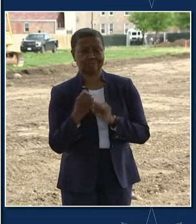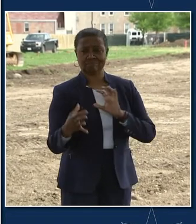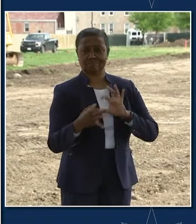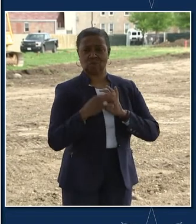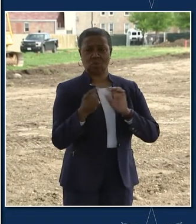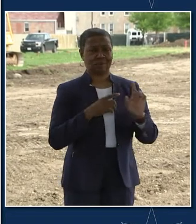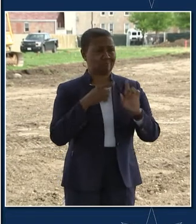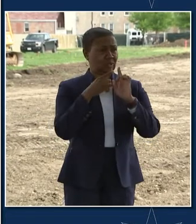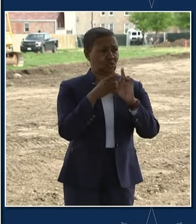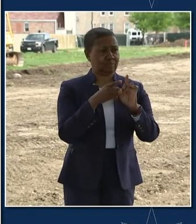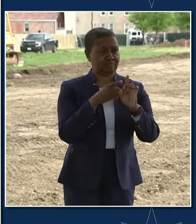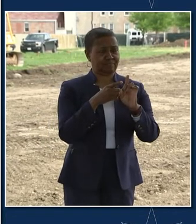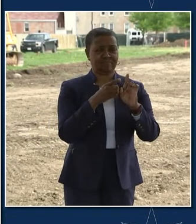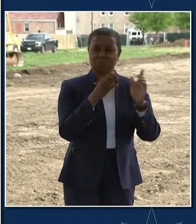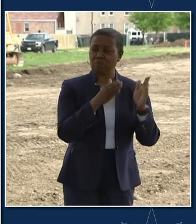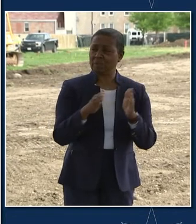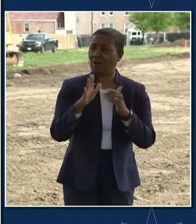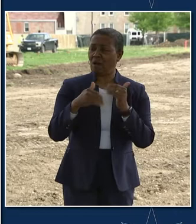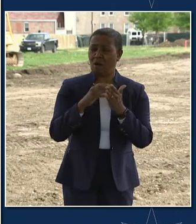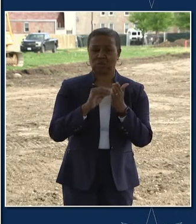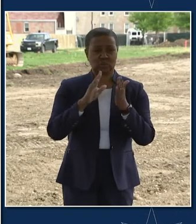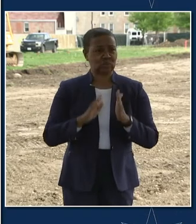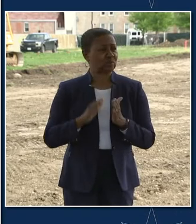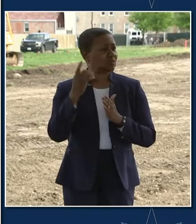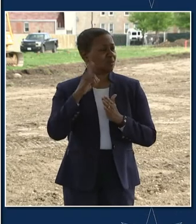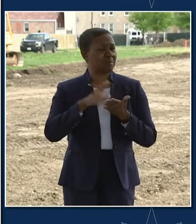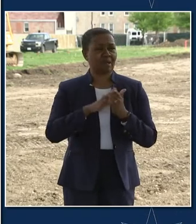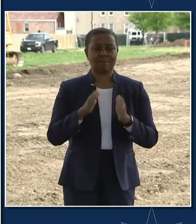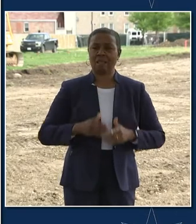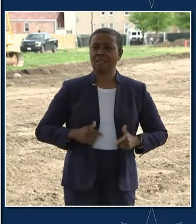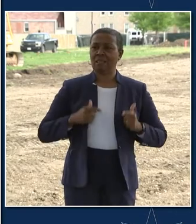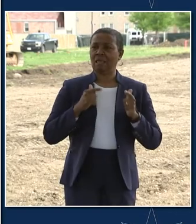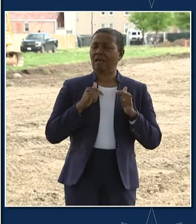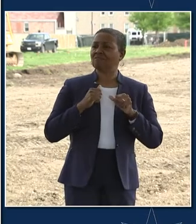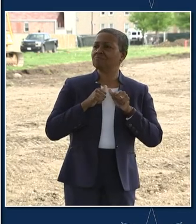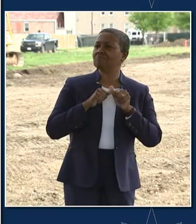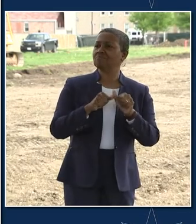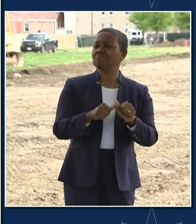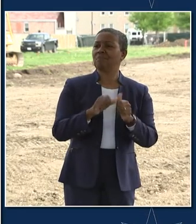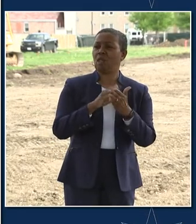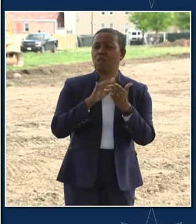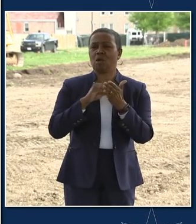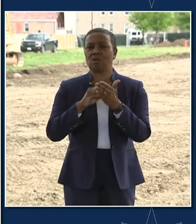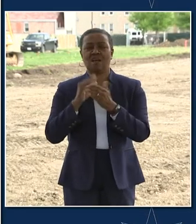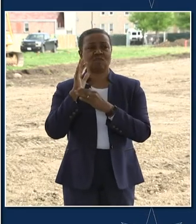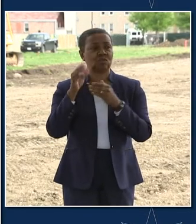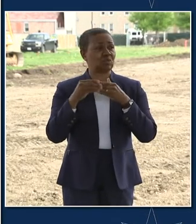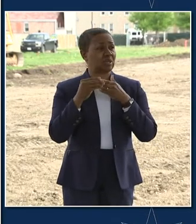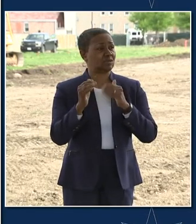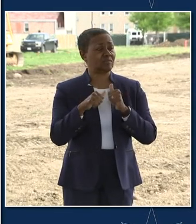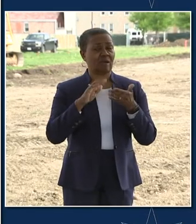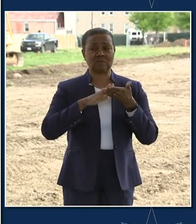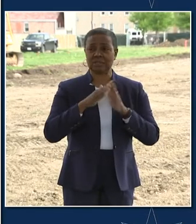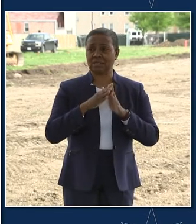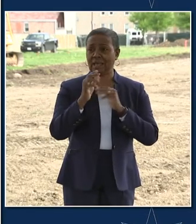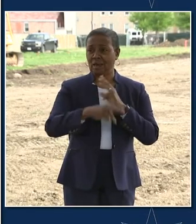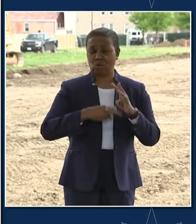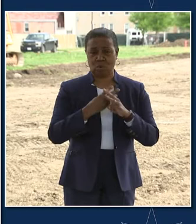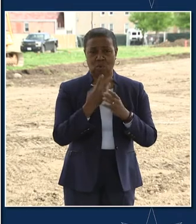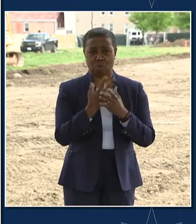one mission: to prepare all of our students to become lifelong learners and the future leaders of our city and